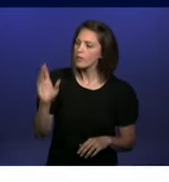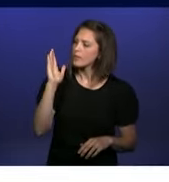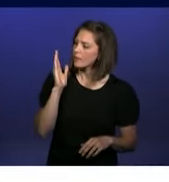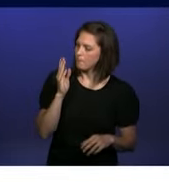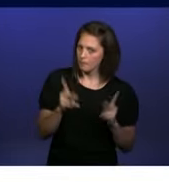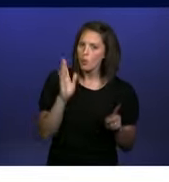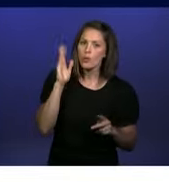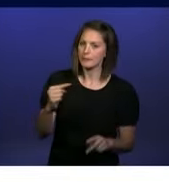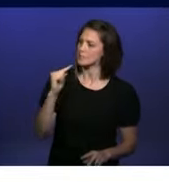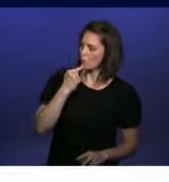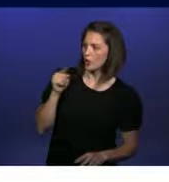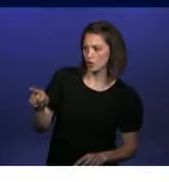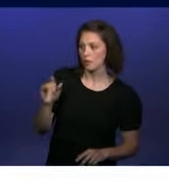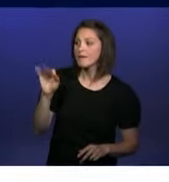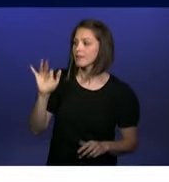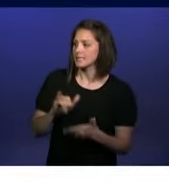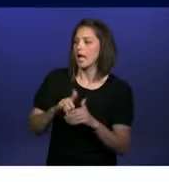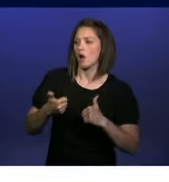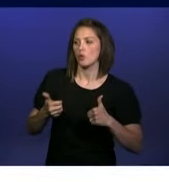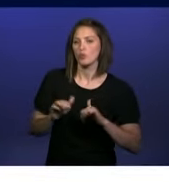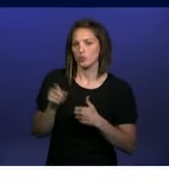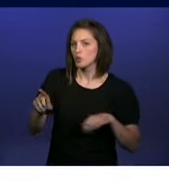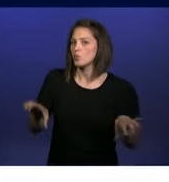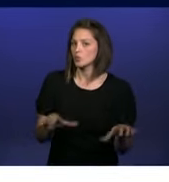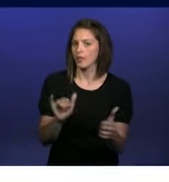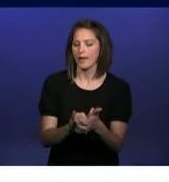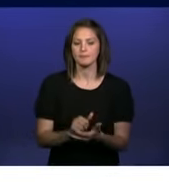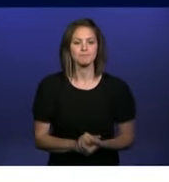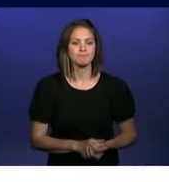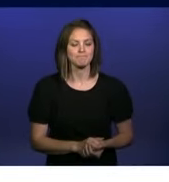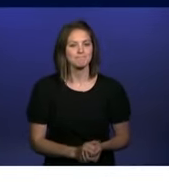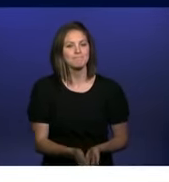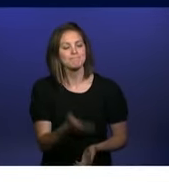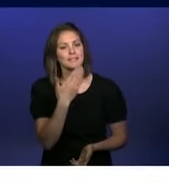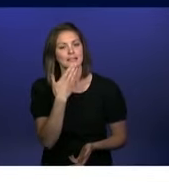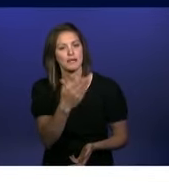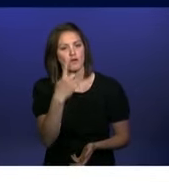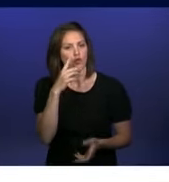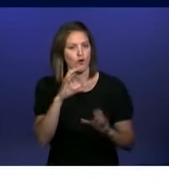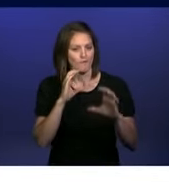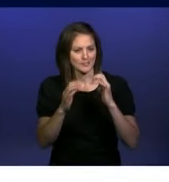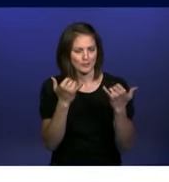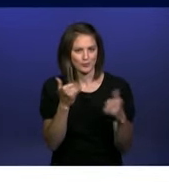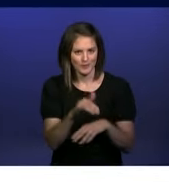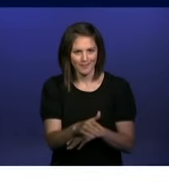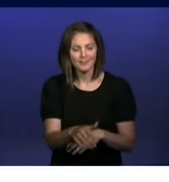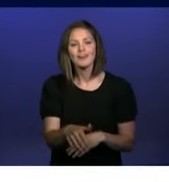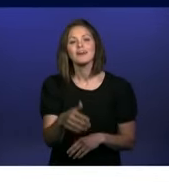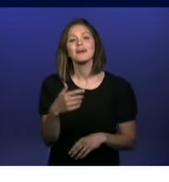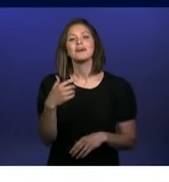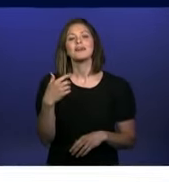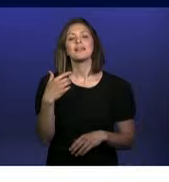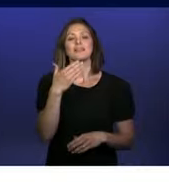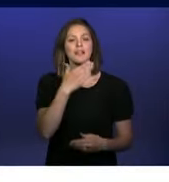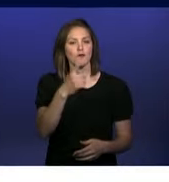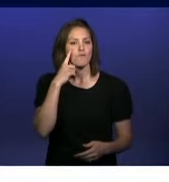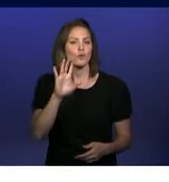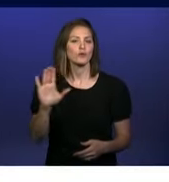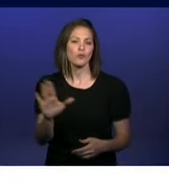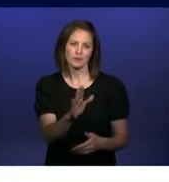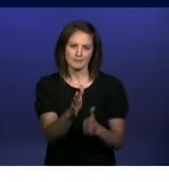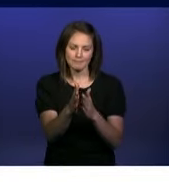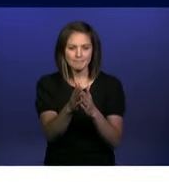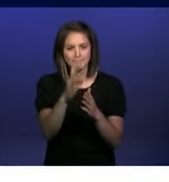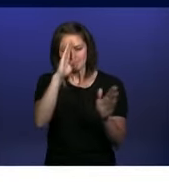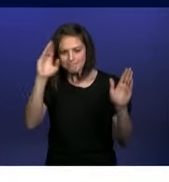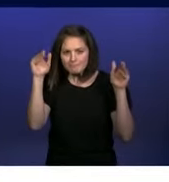time. Thank you so much for this conversation tonight. Appreciate all of you and your dedication to public service. Election Day,